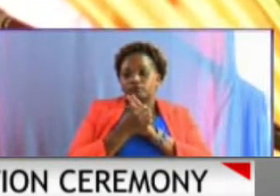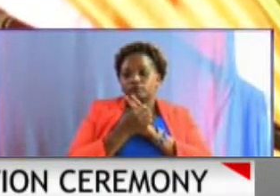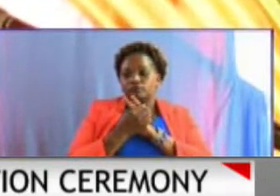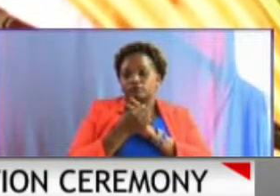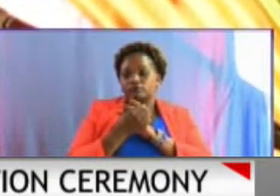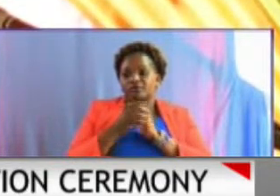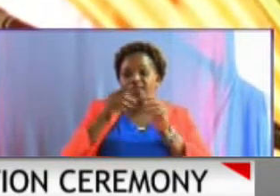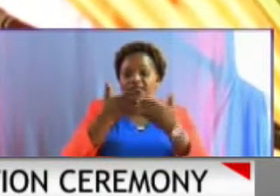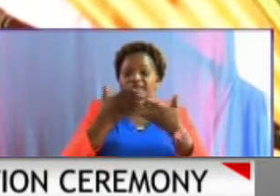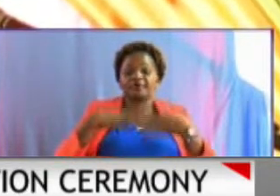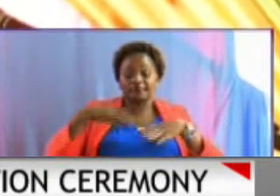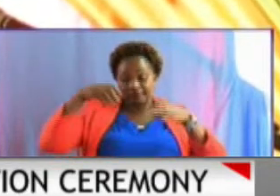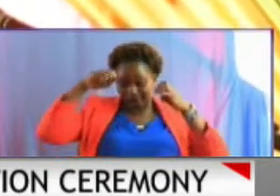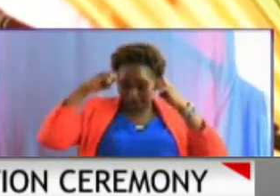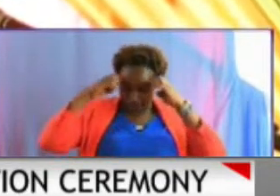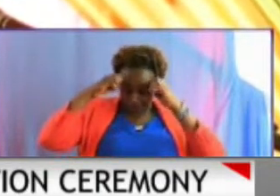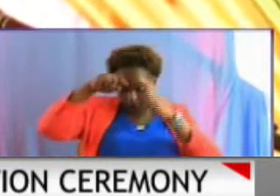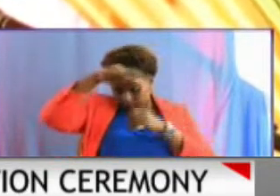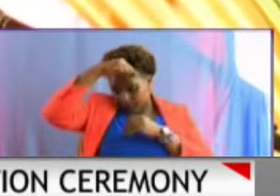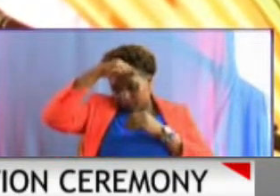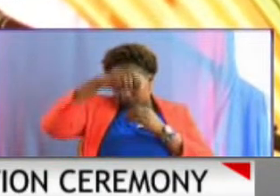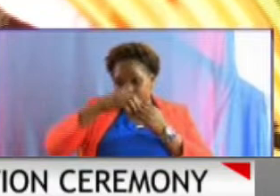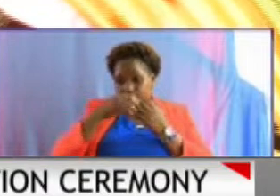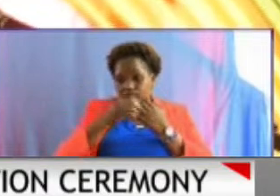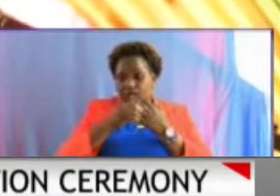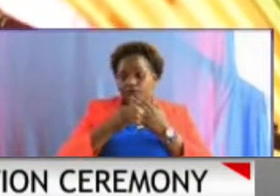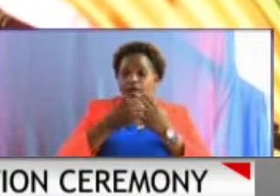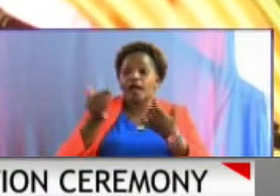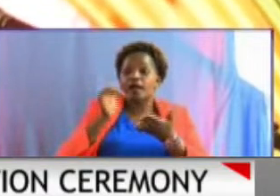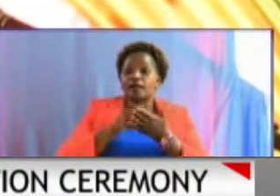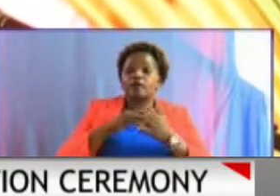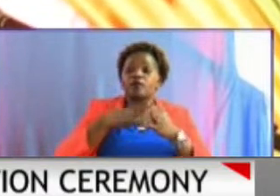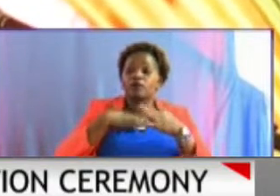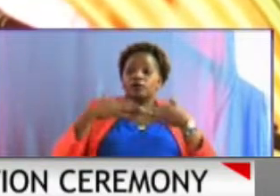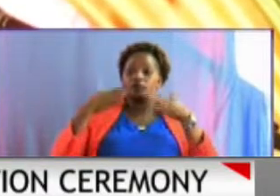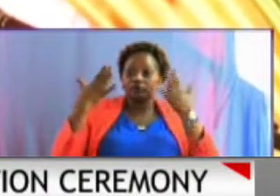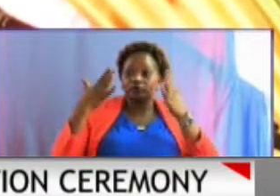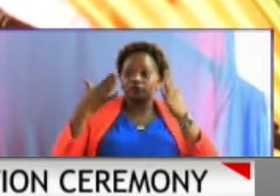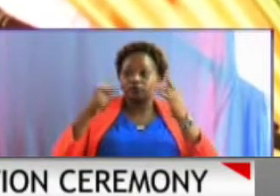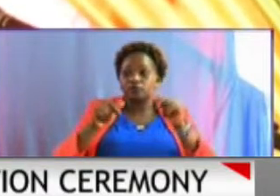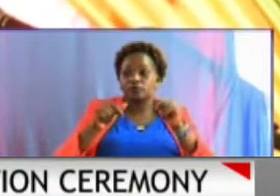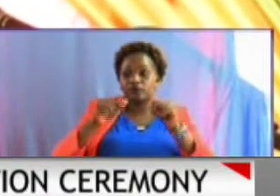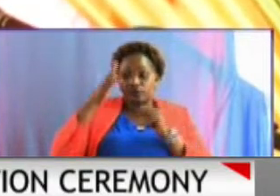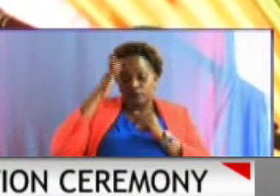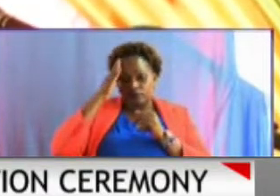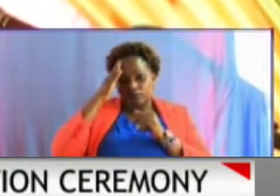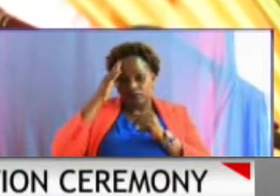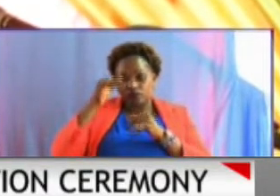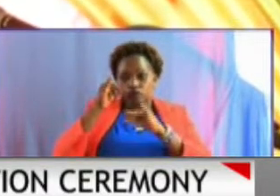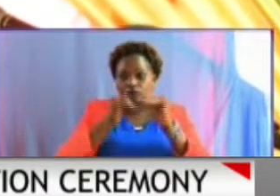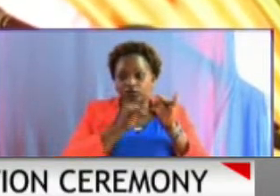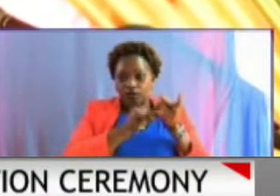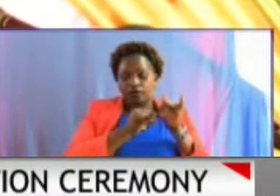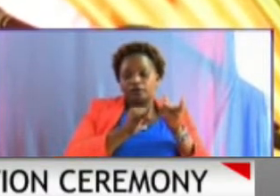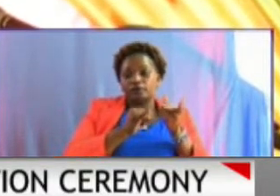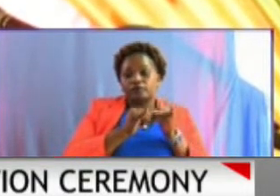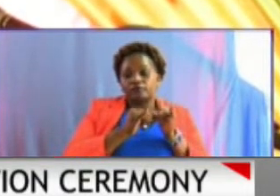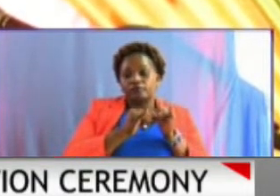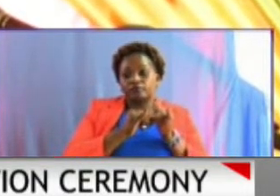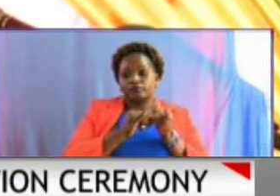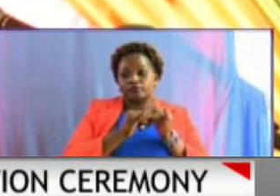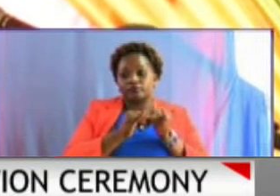To the graduates, I once again congratulate you for realizing your individual academic dreams.